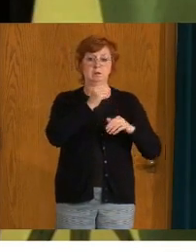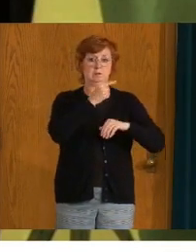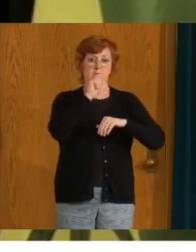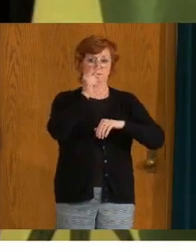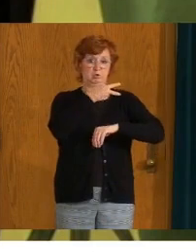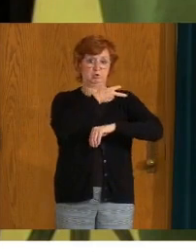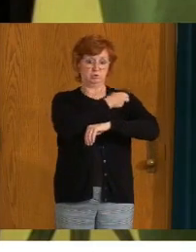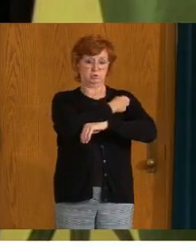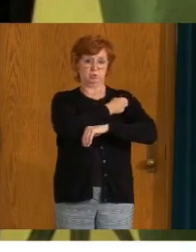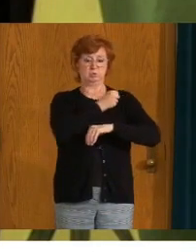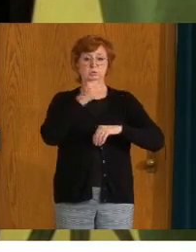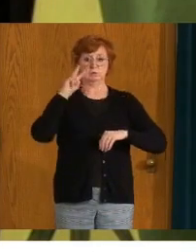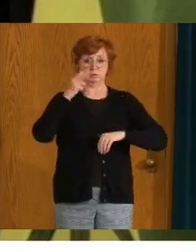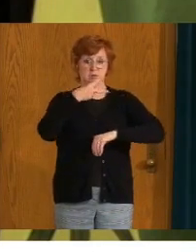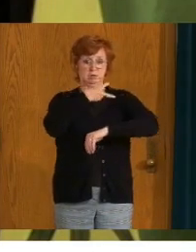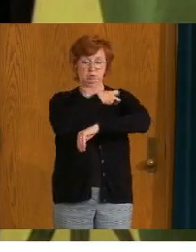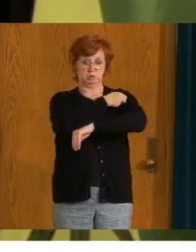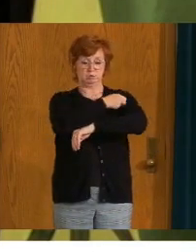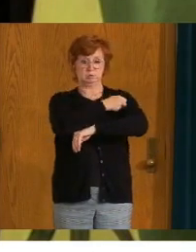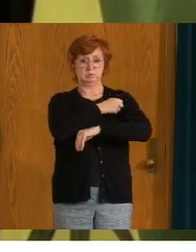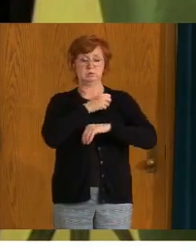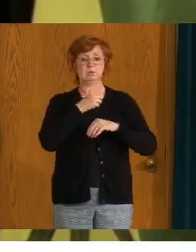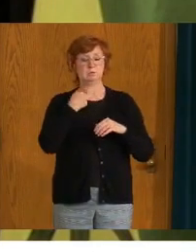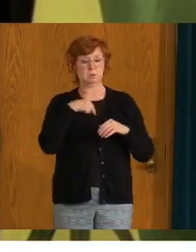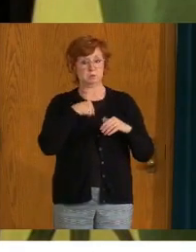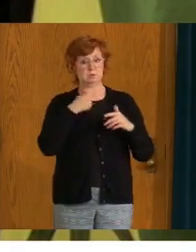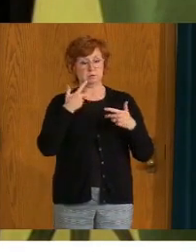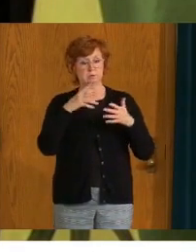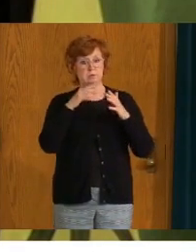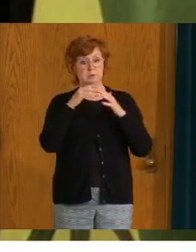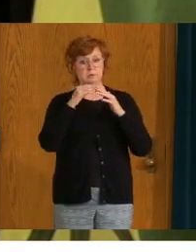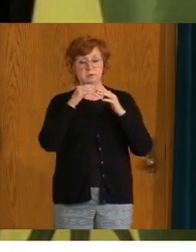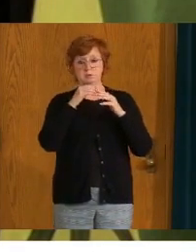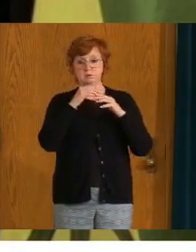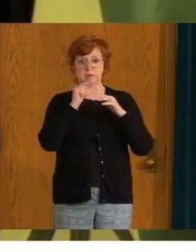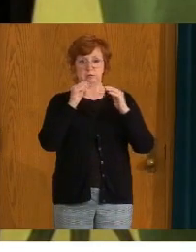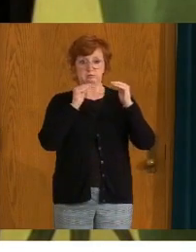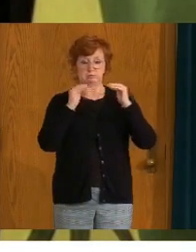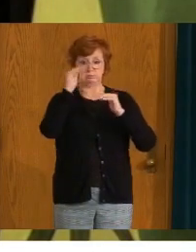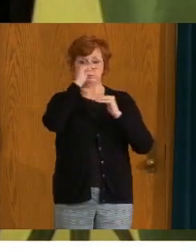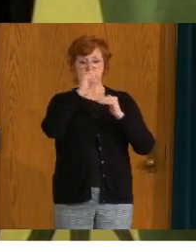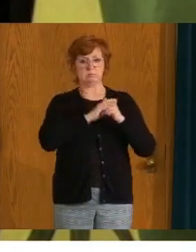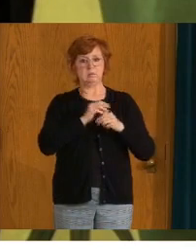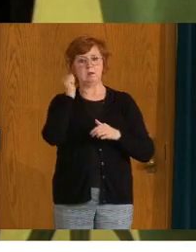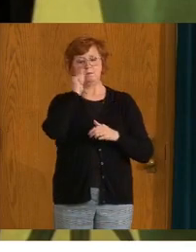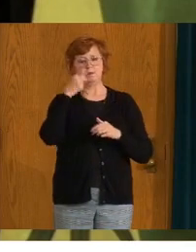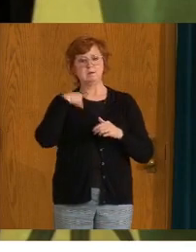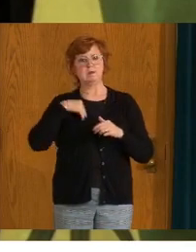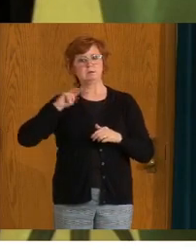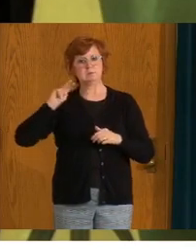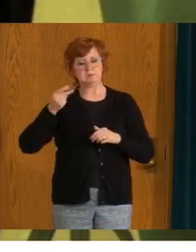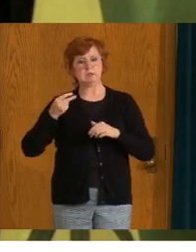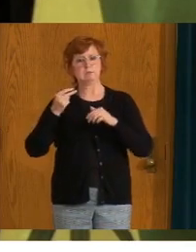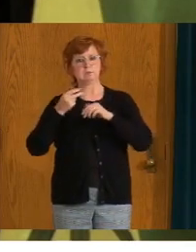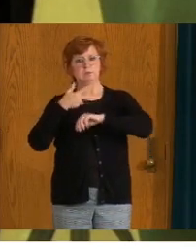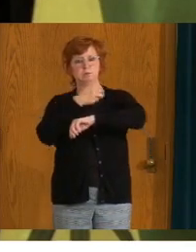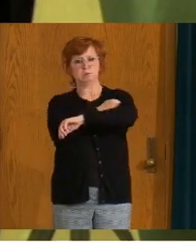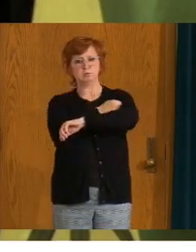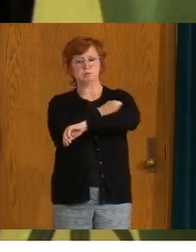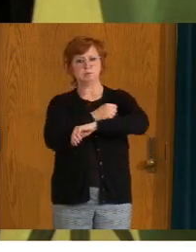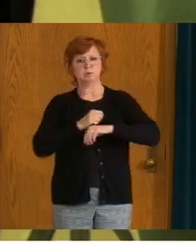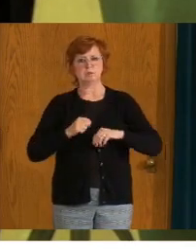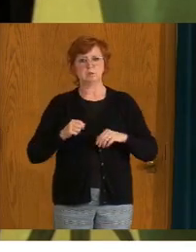where many of the doses that we've been providing each and every day are second doses. We have a little bit of a focus back in